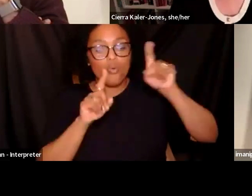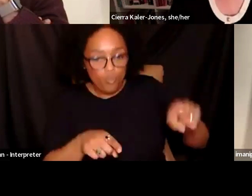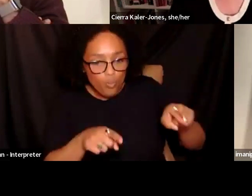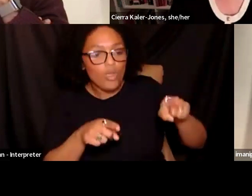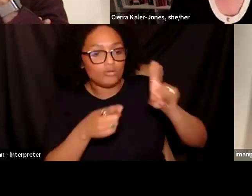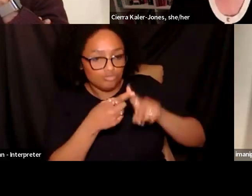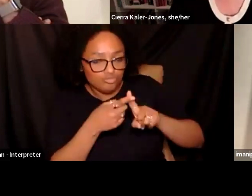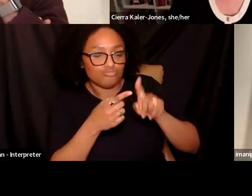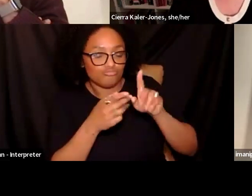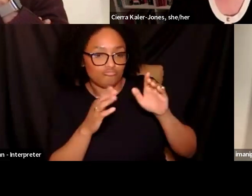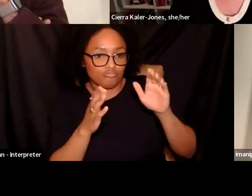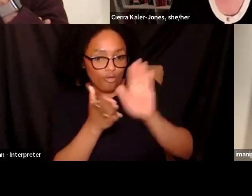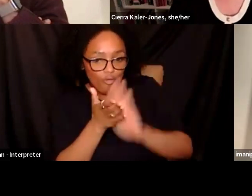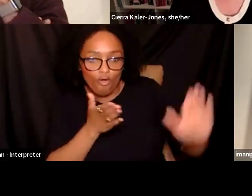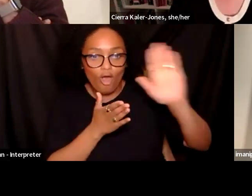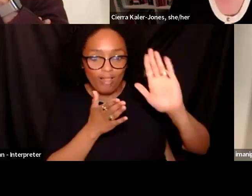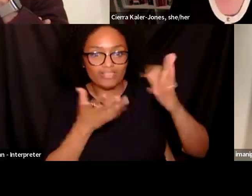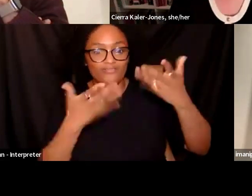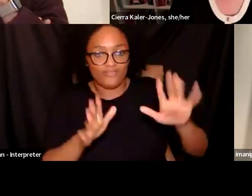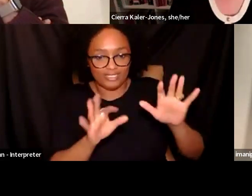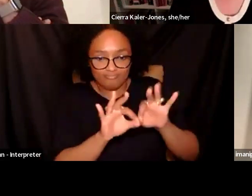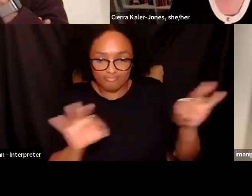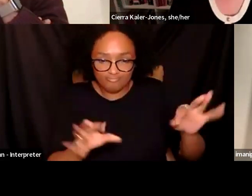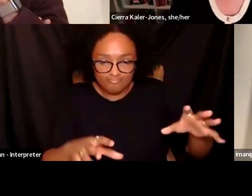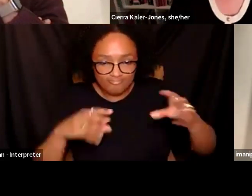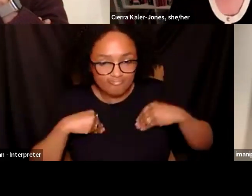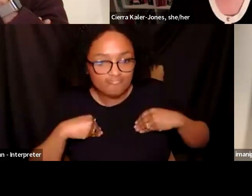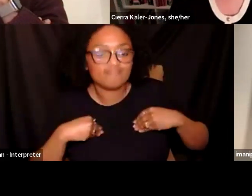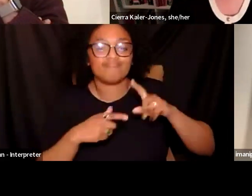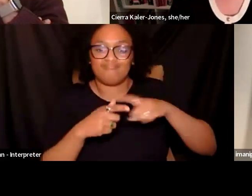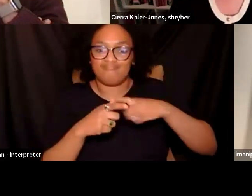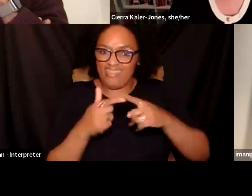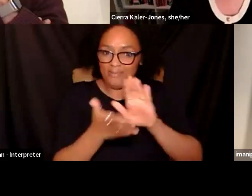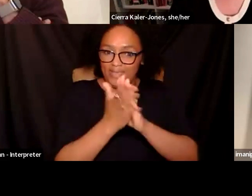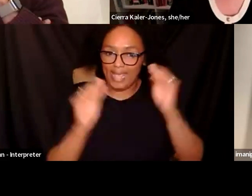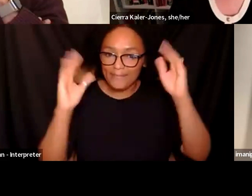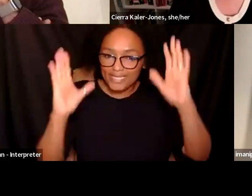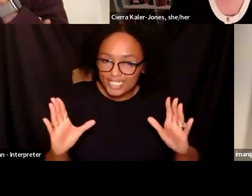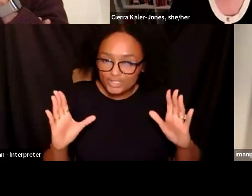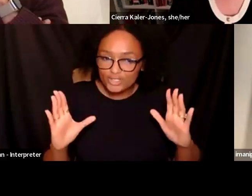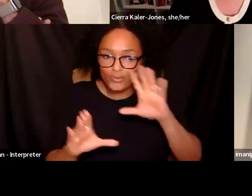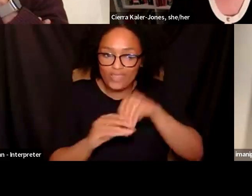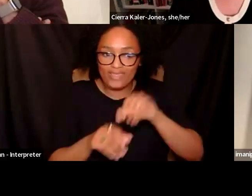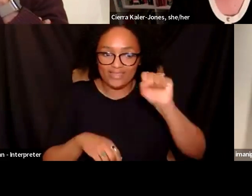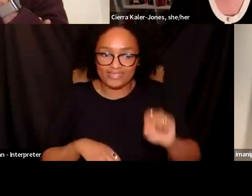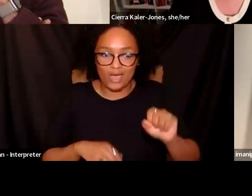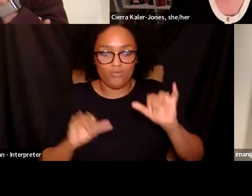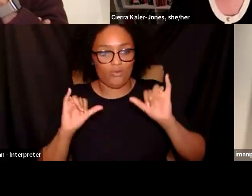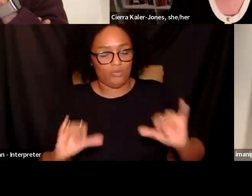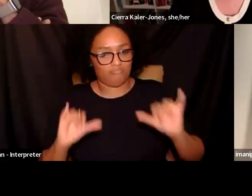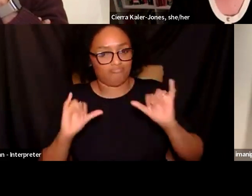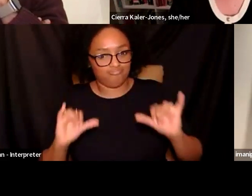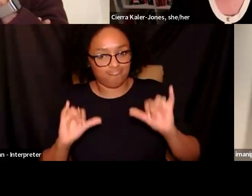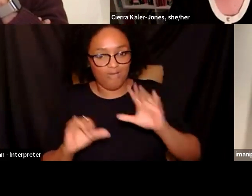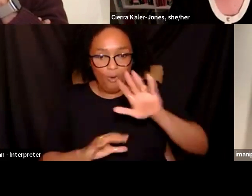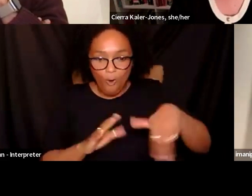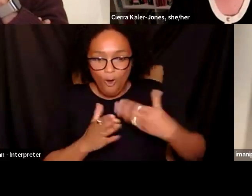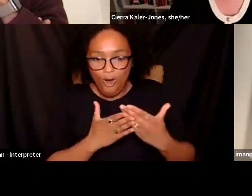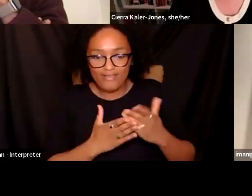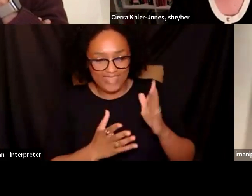South. So, this is the context and the history all of us were